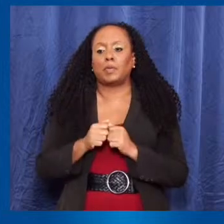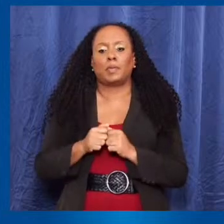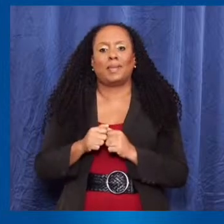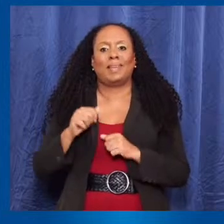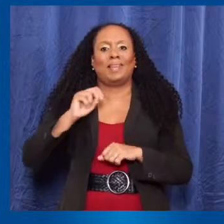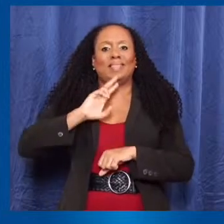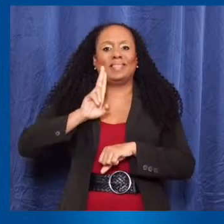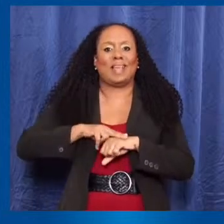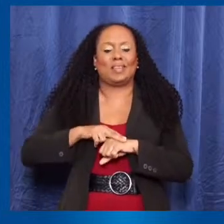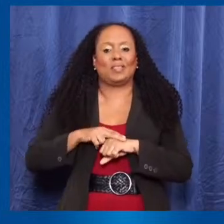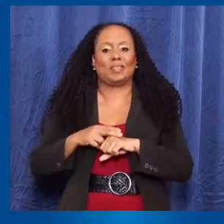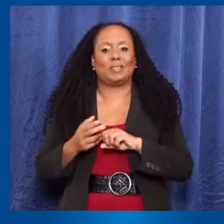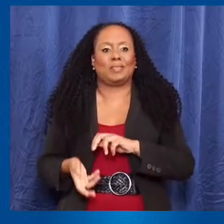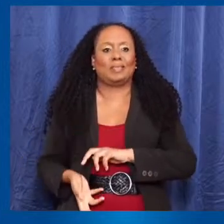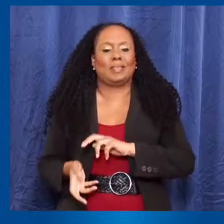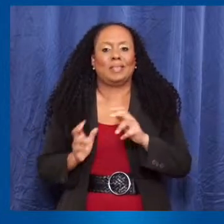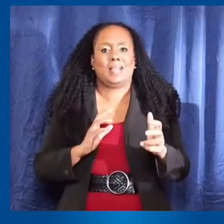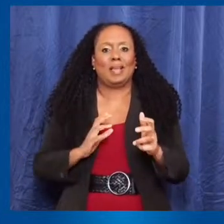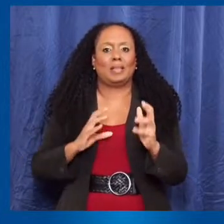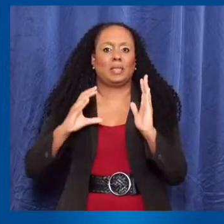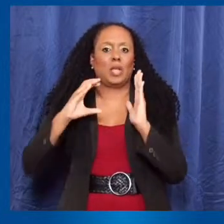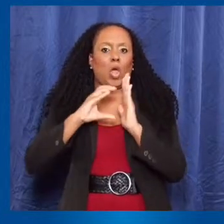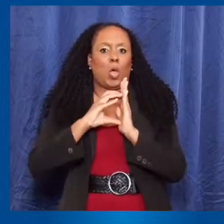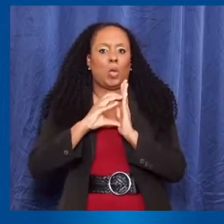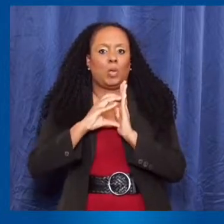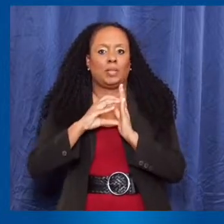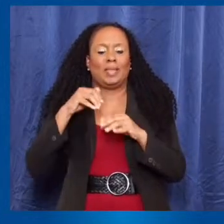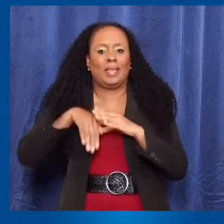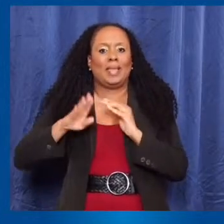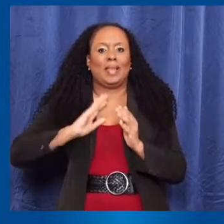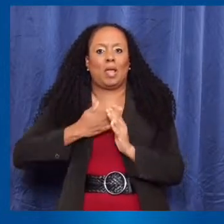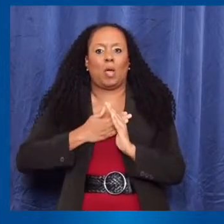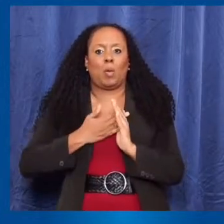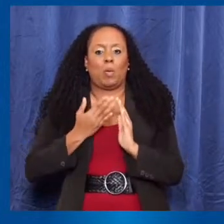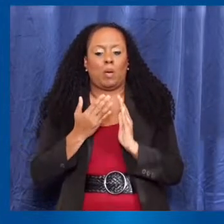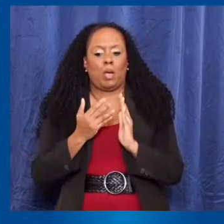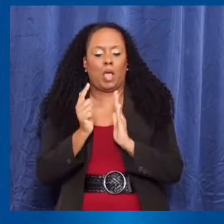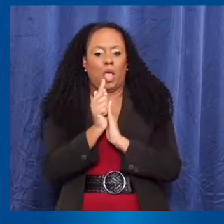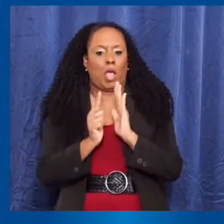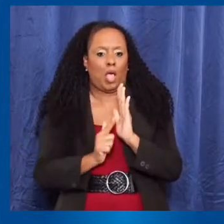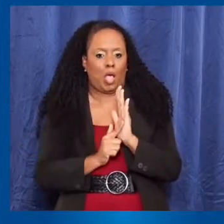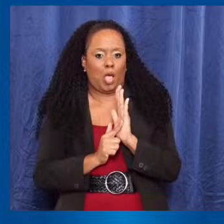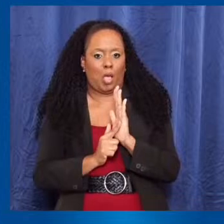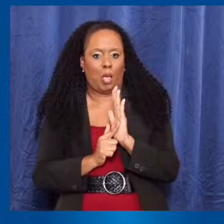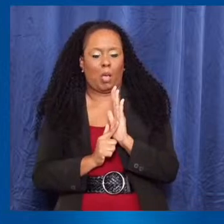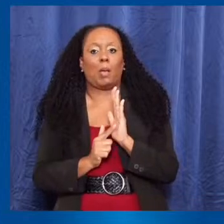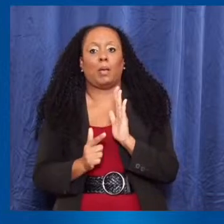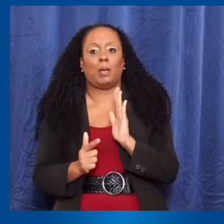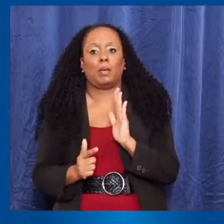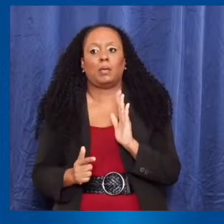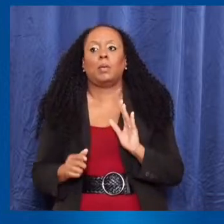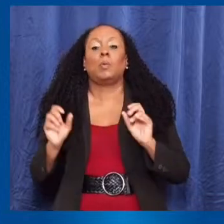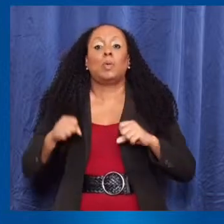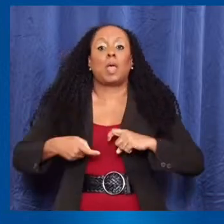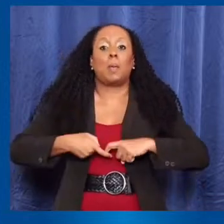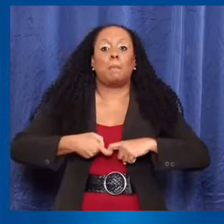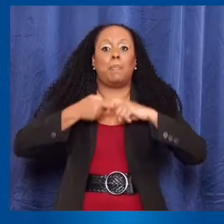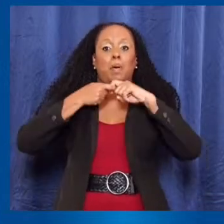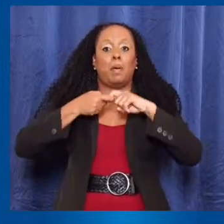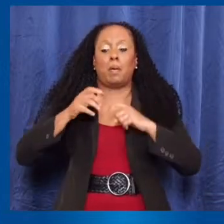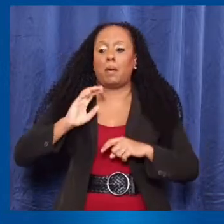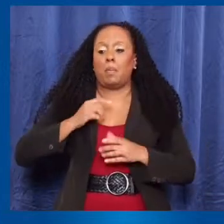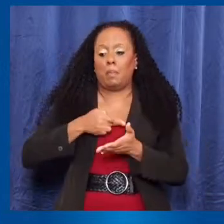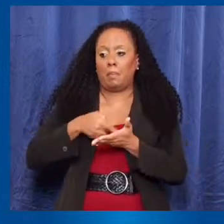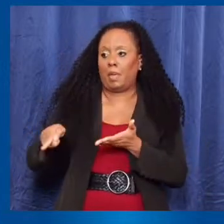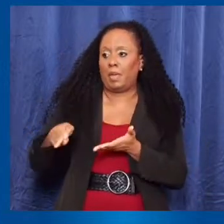if we are hit with a certain level of flood or hurricane, we can immediately suspend our debt payments for 2